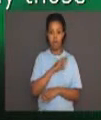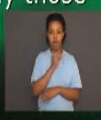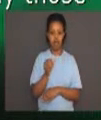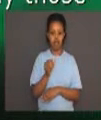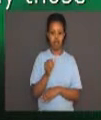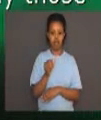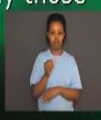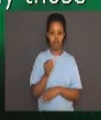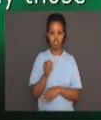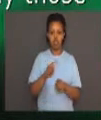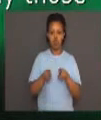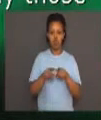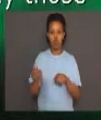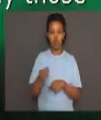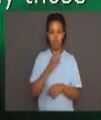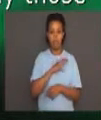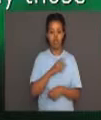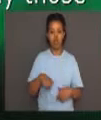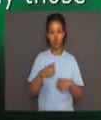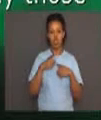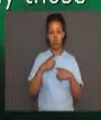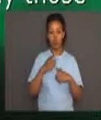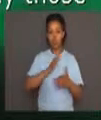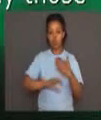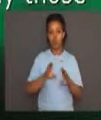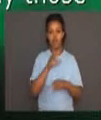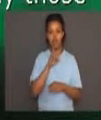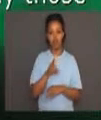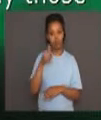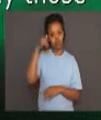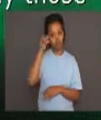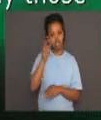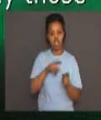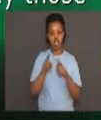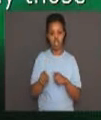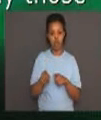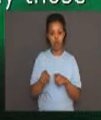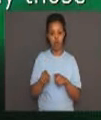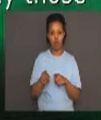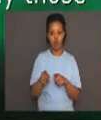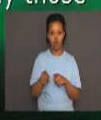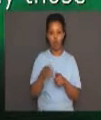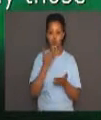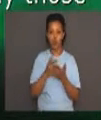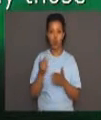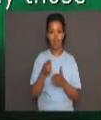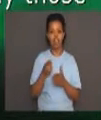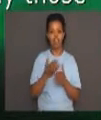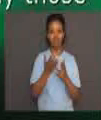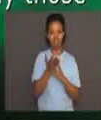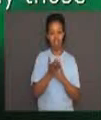of appearance traits. Cows that provide us with meat can